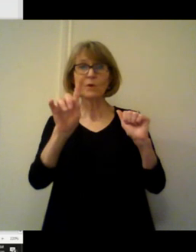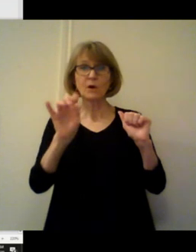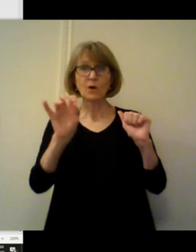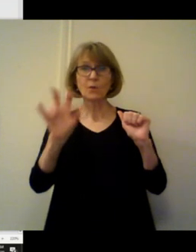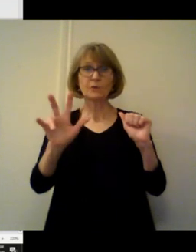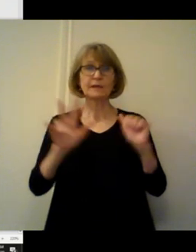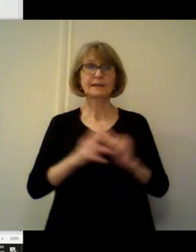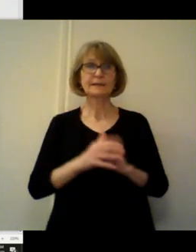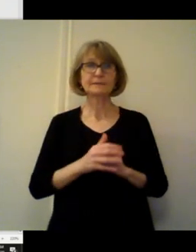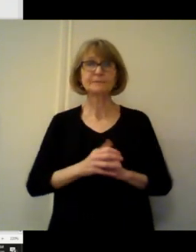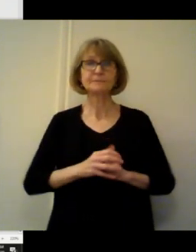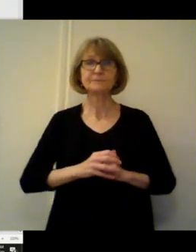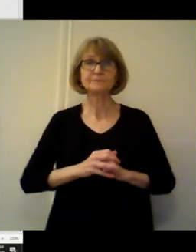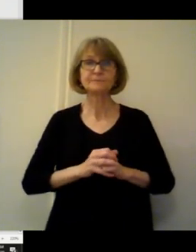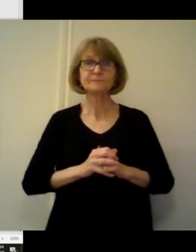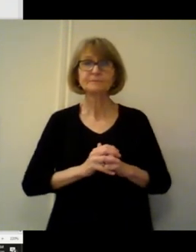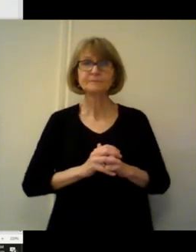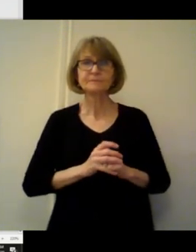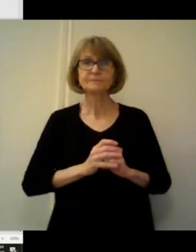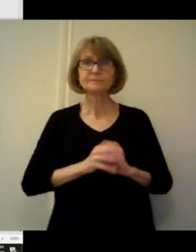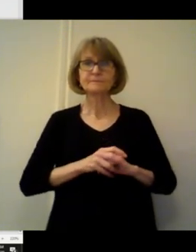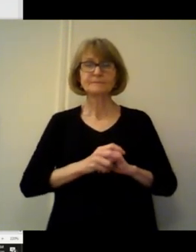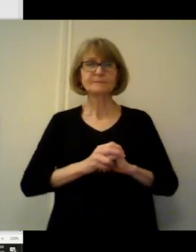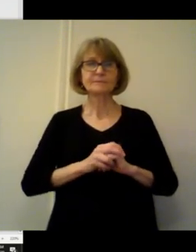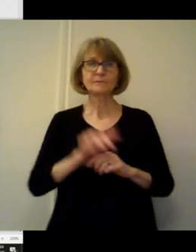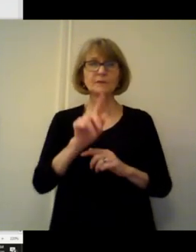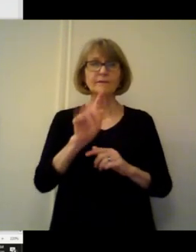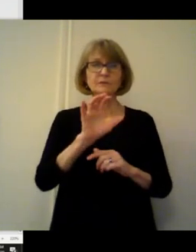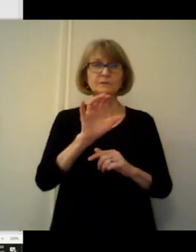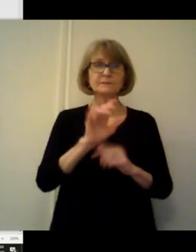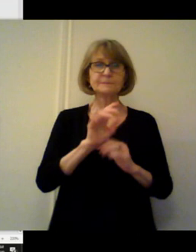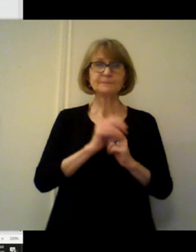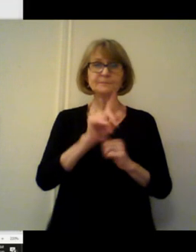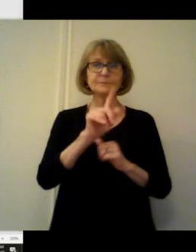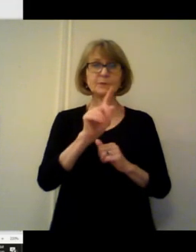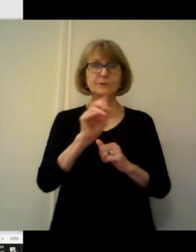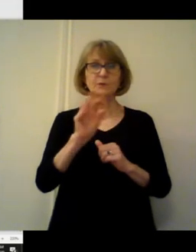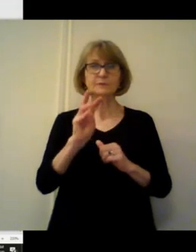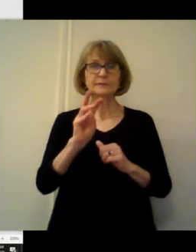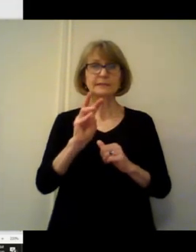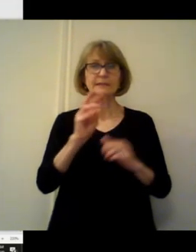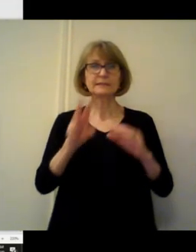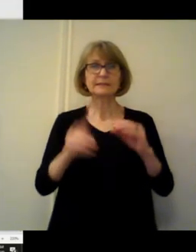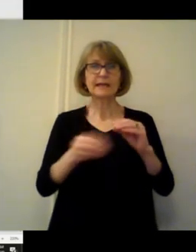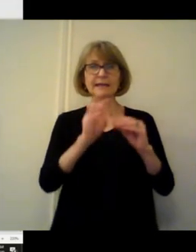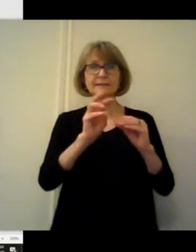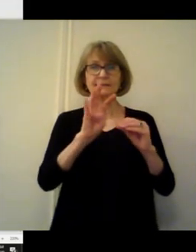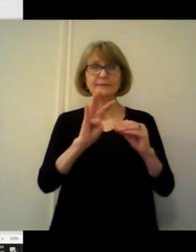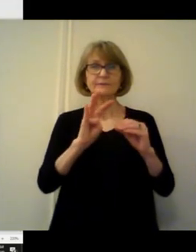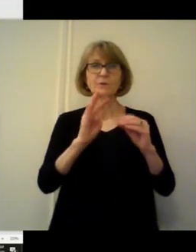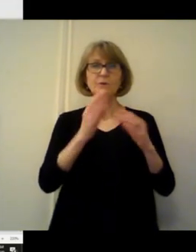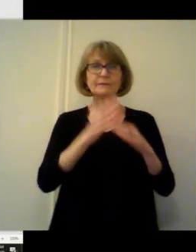did 106 plus 64 divided by 2 is 85. For D, you did